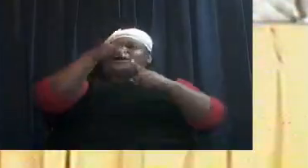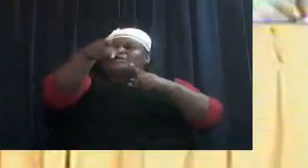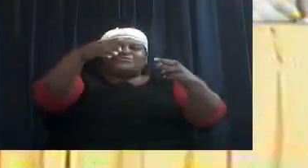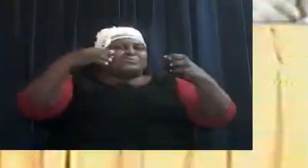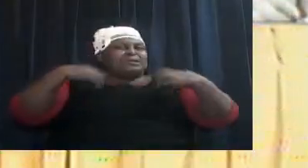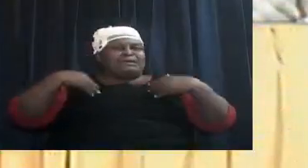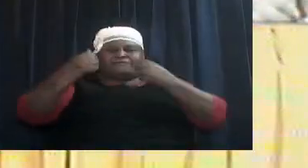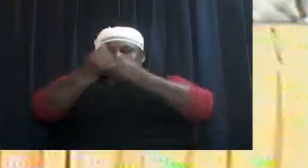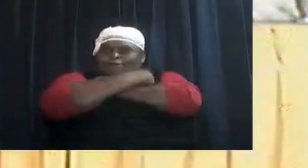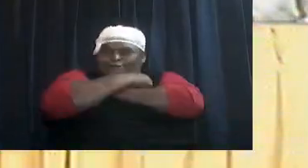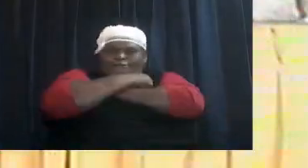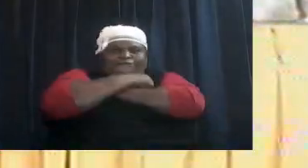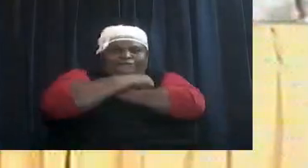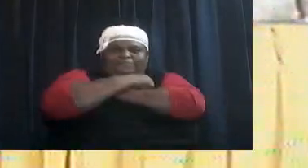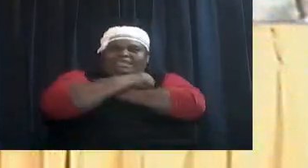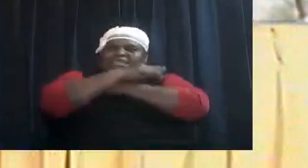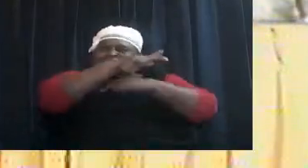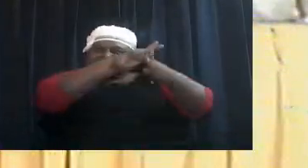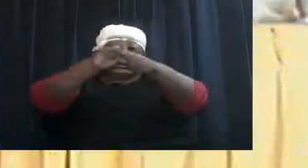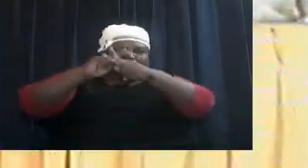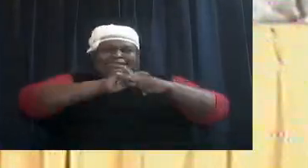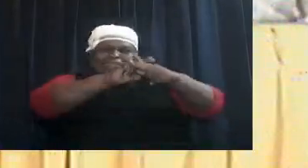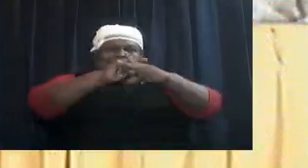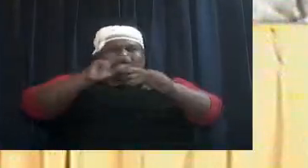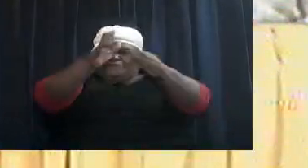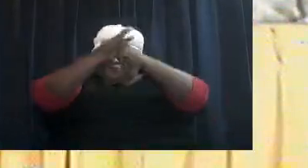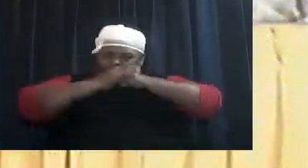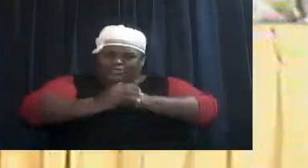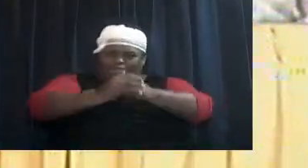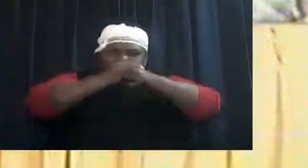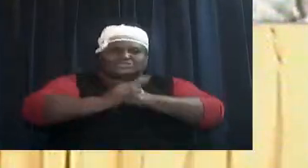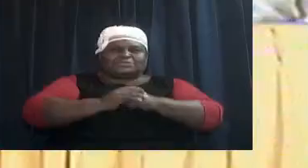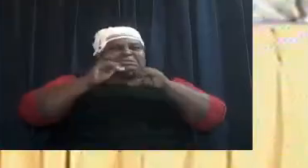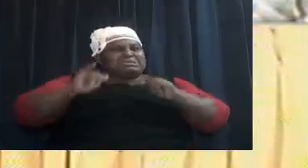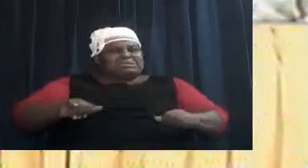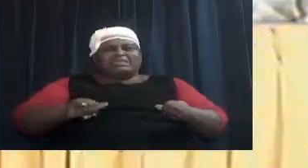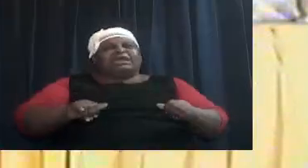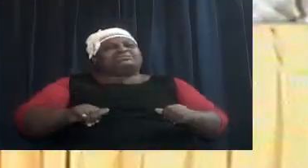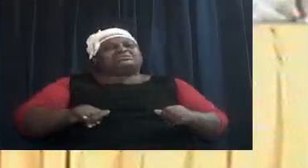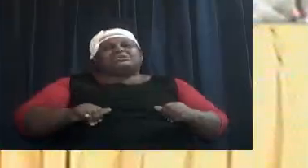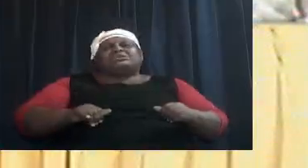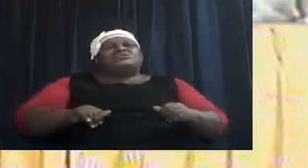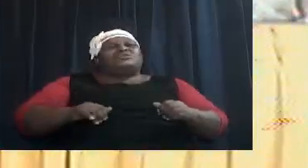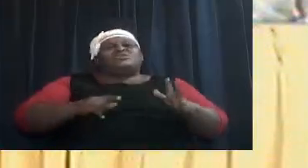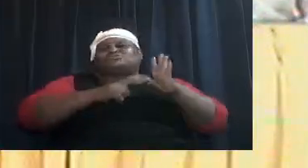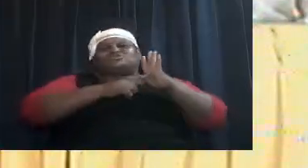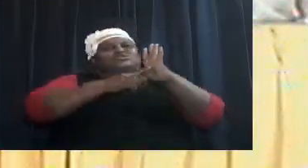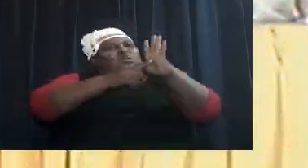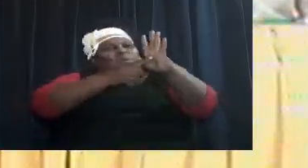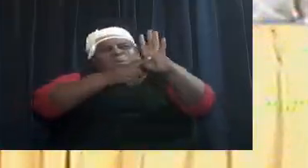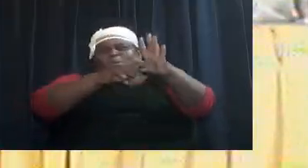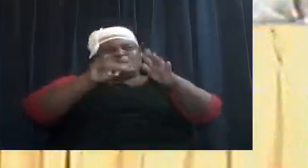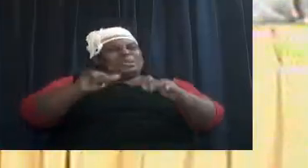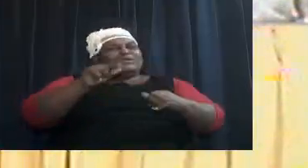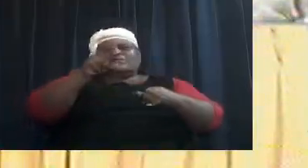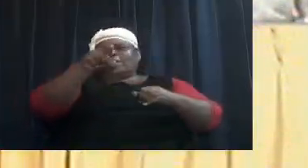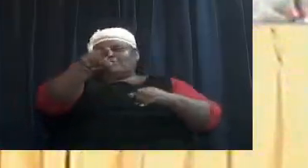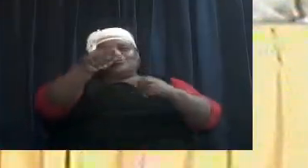a type of worship that we will bring forth.